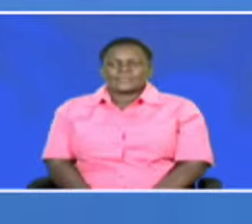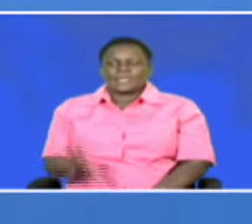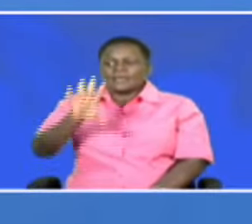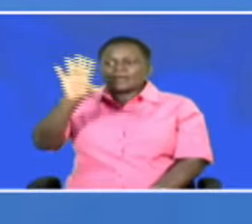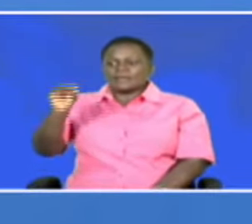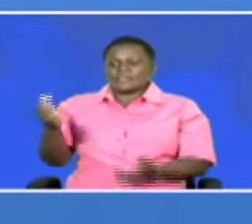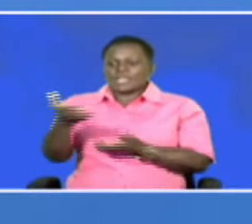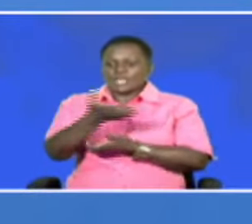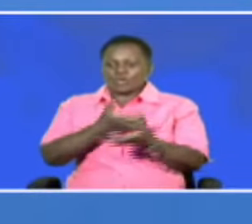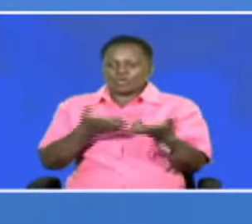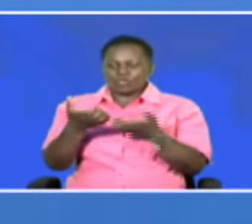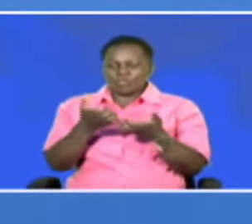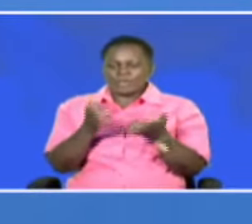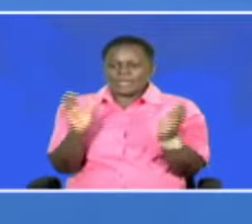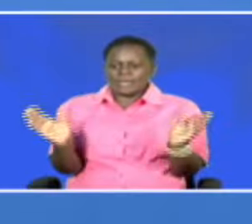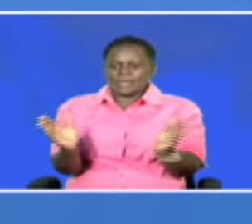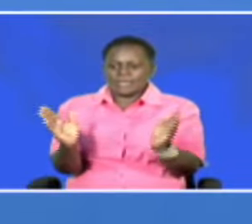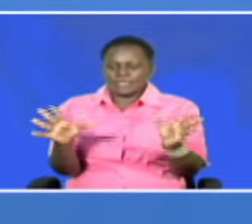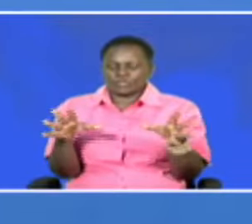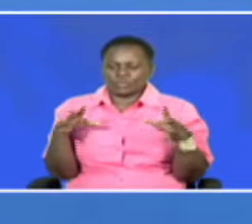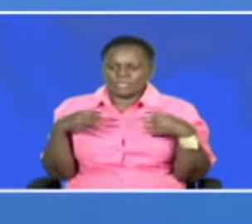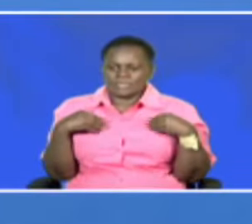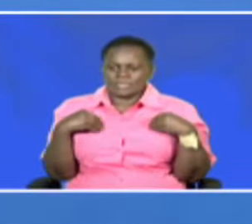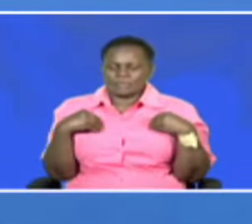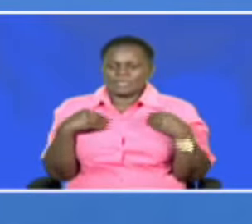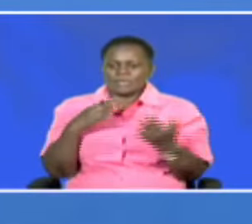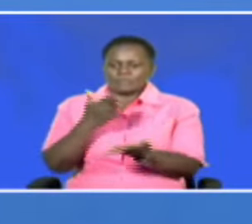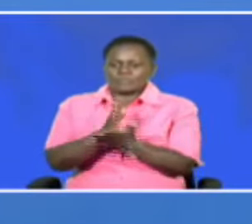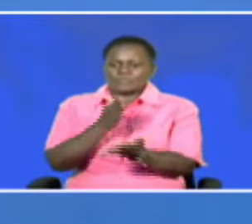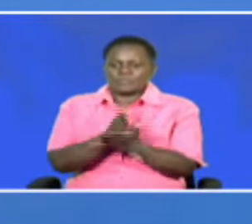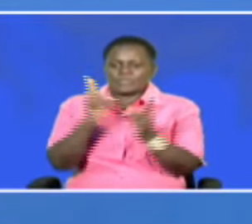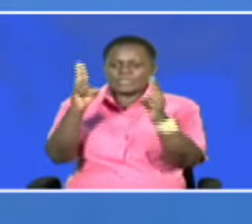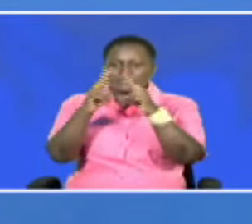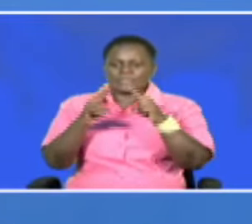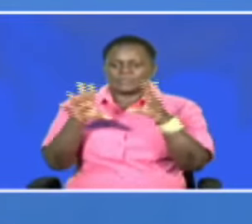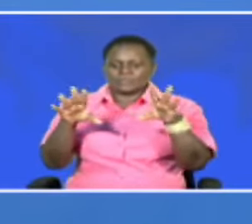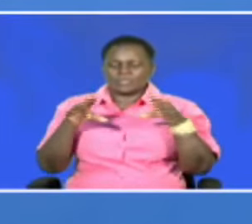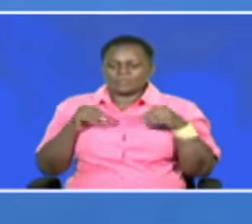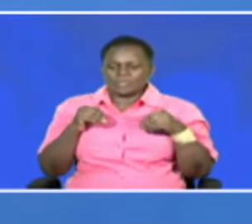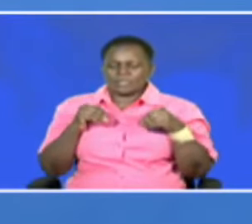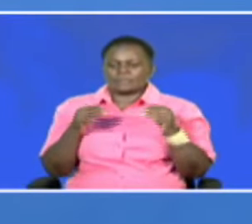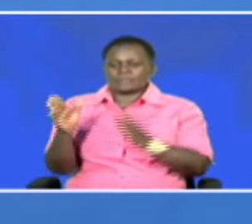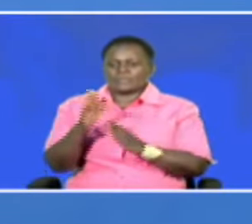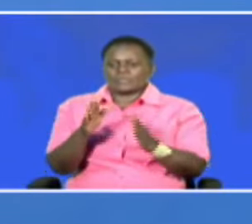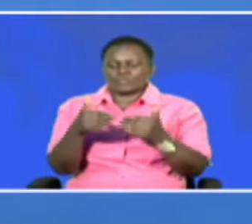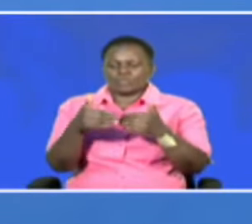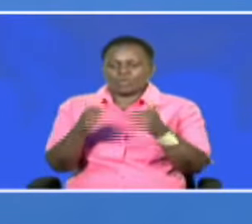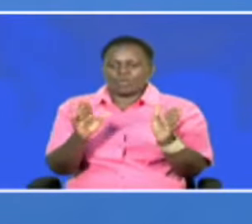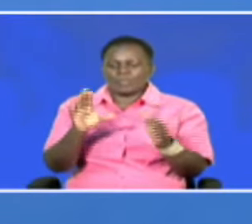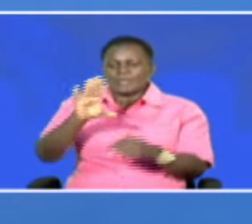African economies have been urged to embrace accurate and internationally accepted measurements to unlock the continent's economic